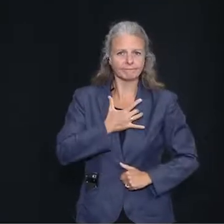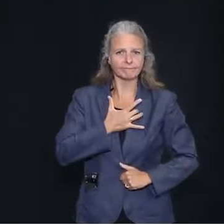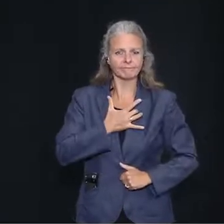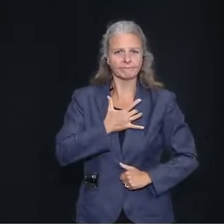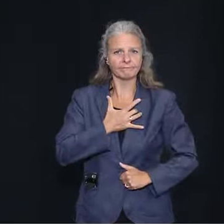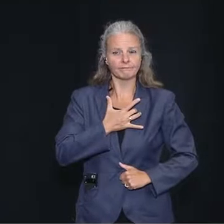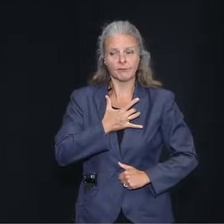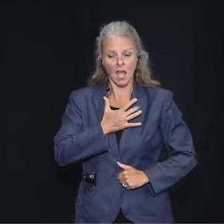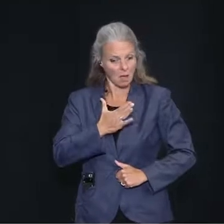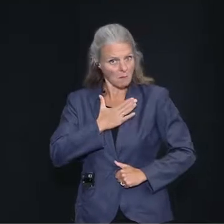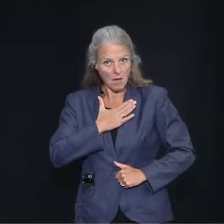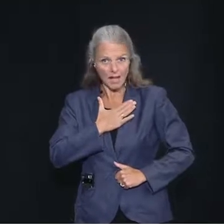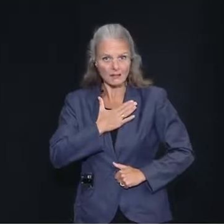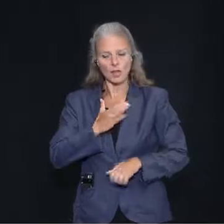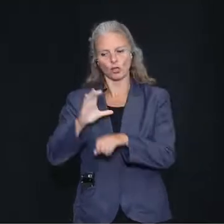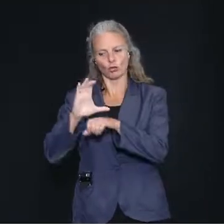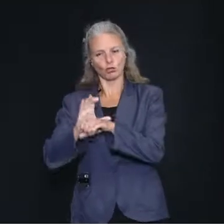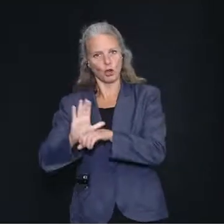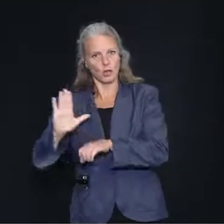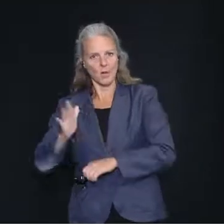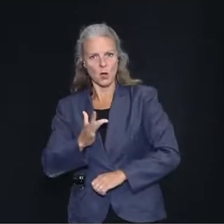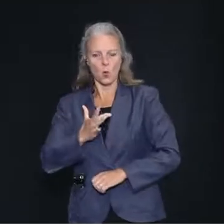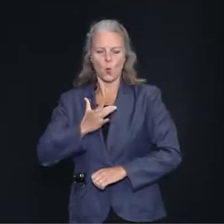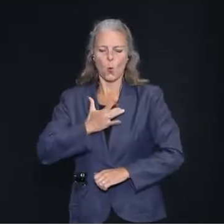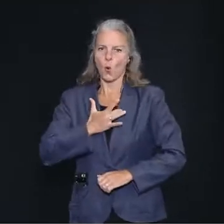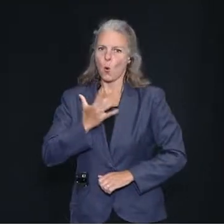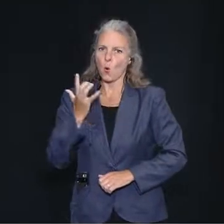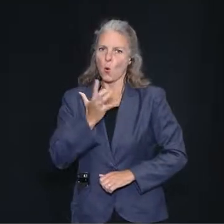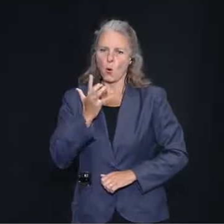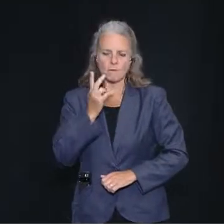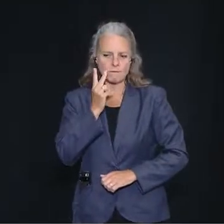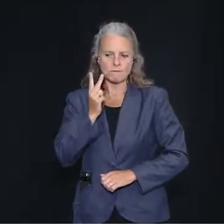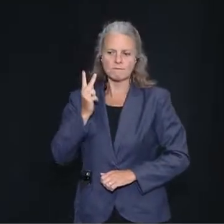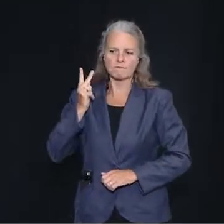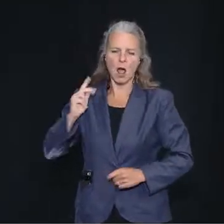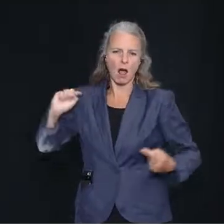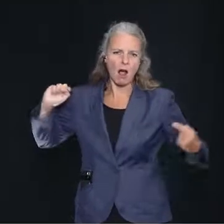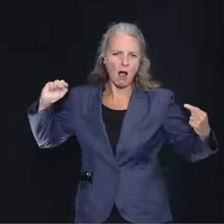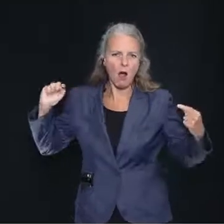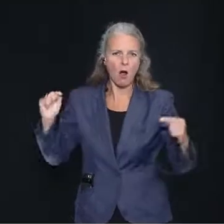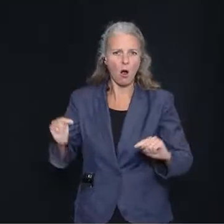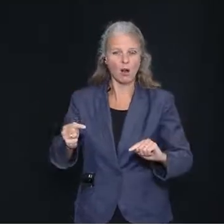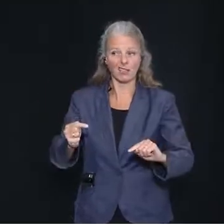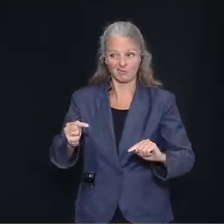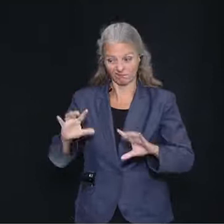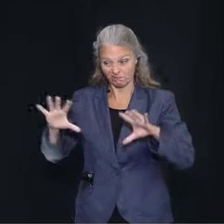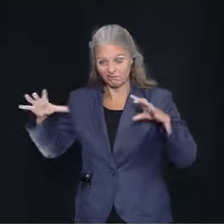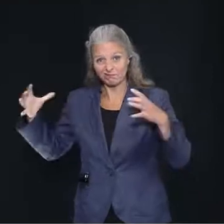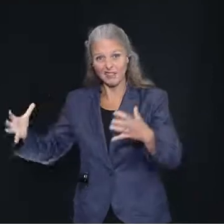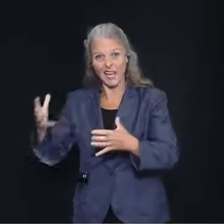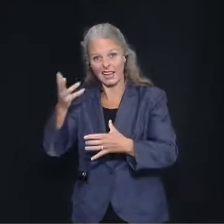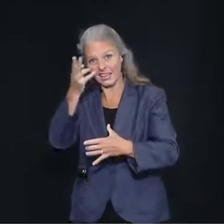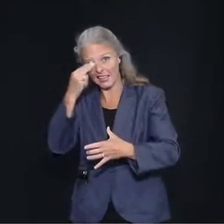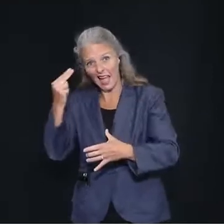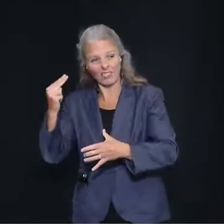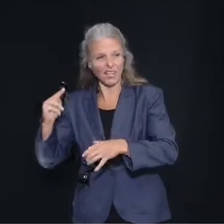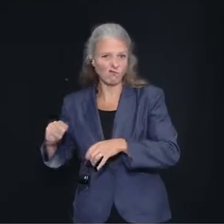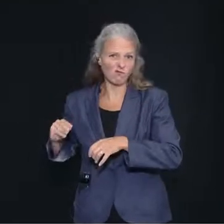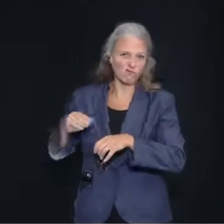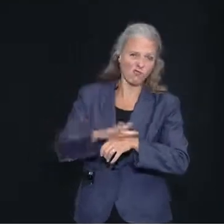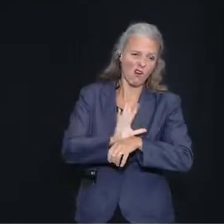the heartfelt pain of the Church at the wrong inflicted on you by not just a few Catholics who